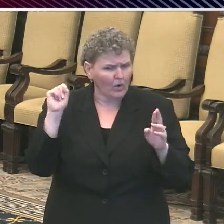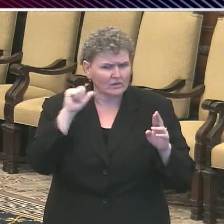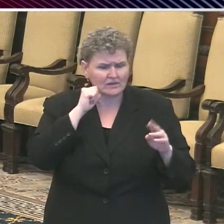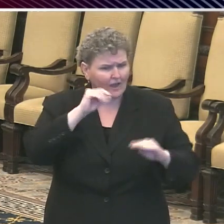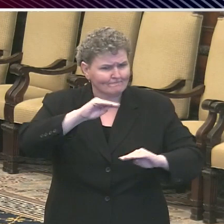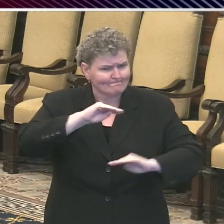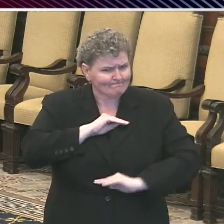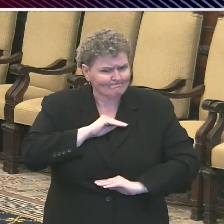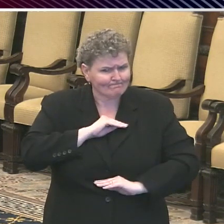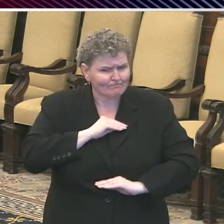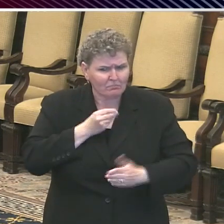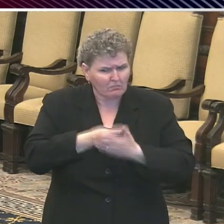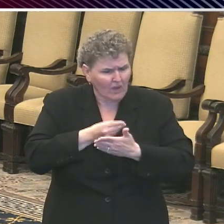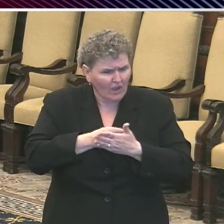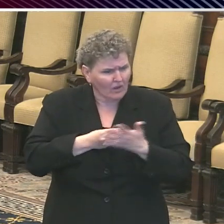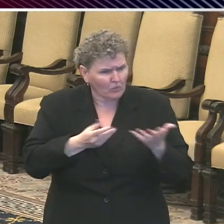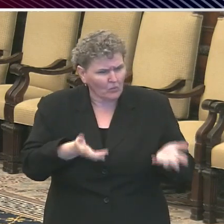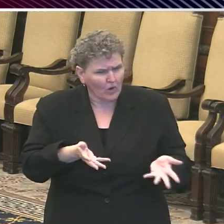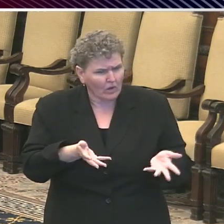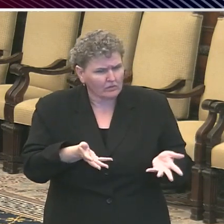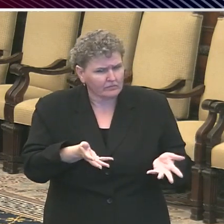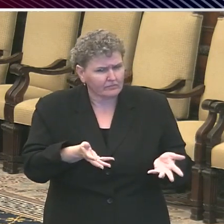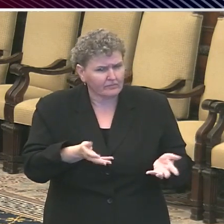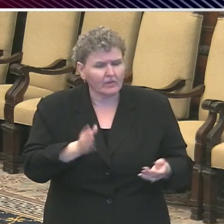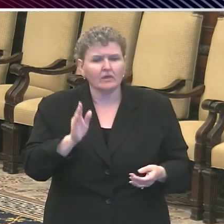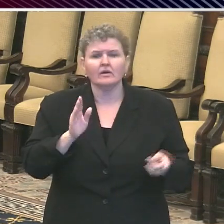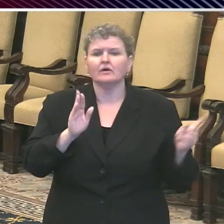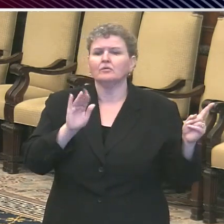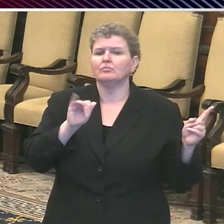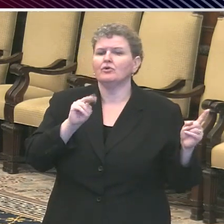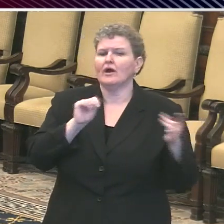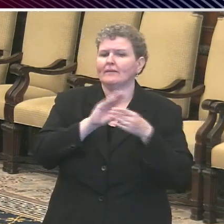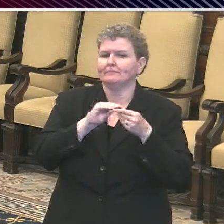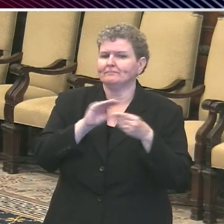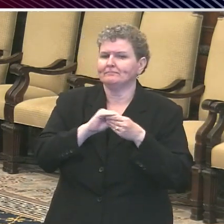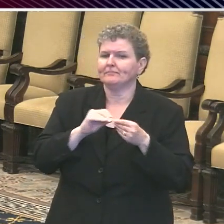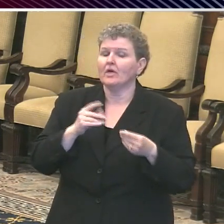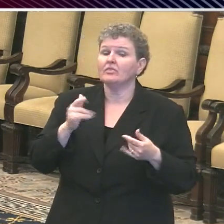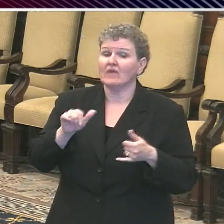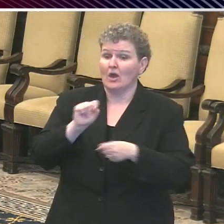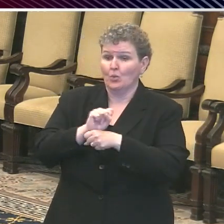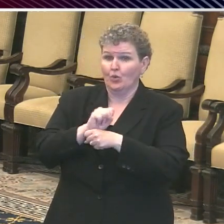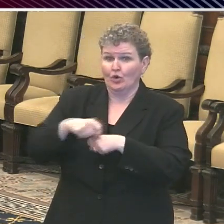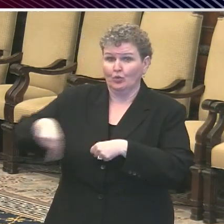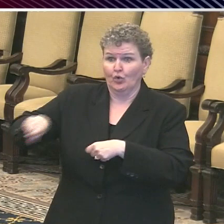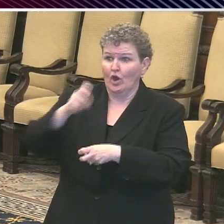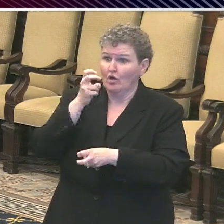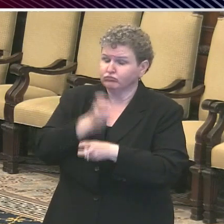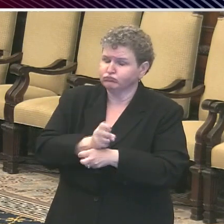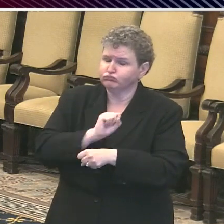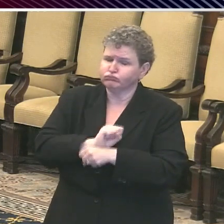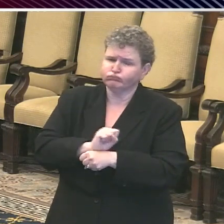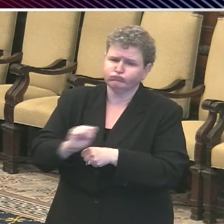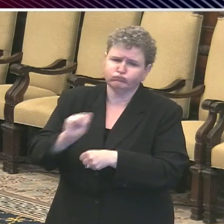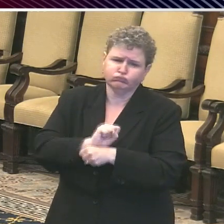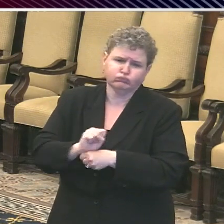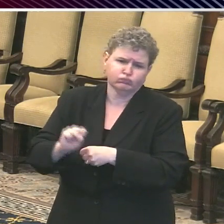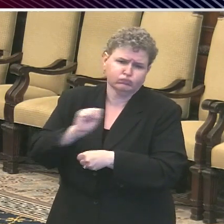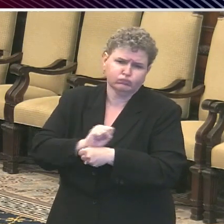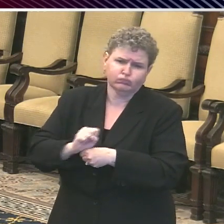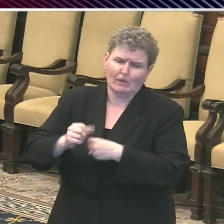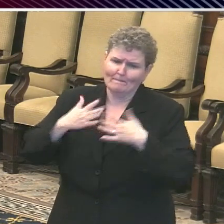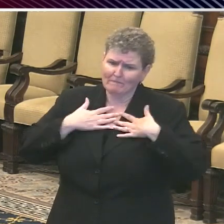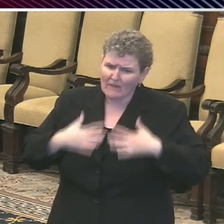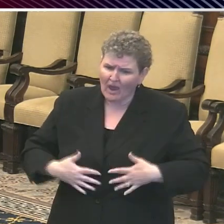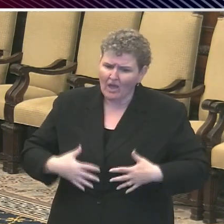on the job? Look, the worker that the sanitation folks do is hard. It's manual. They are